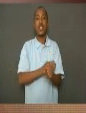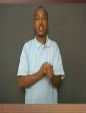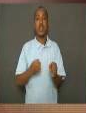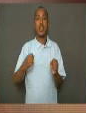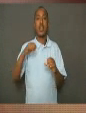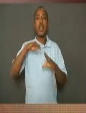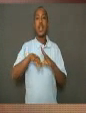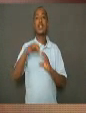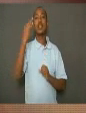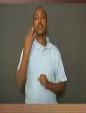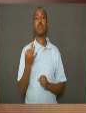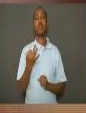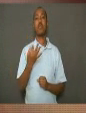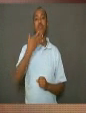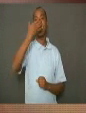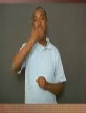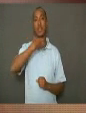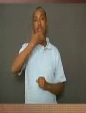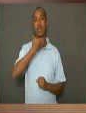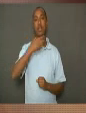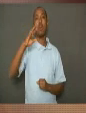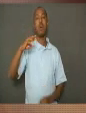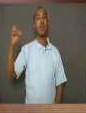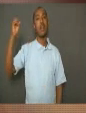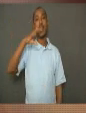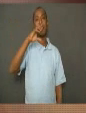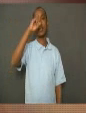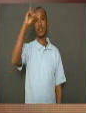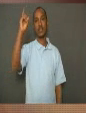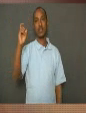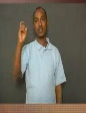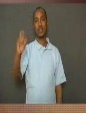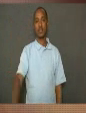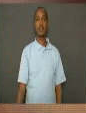energy in the form of heat or light?